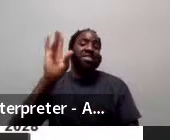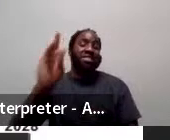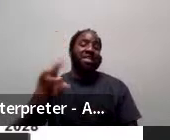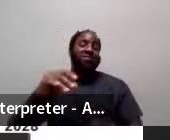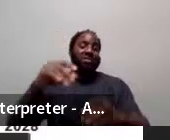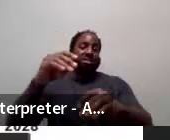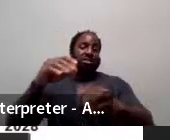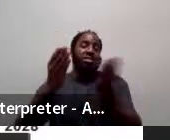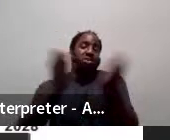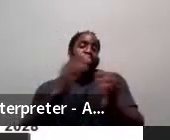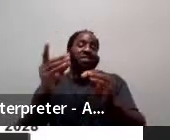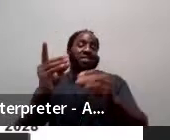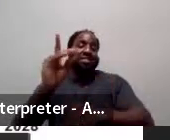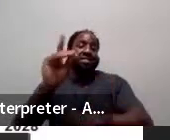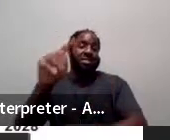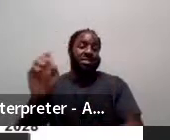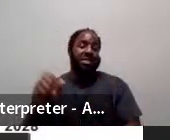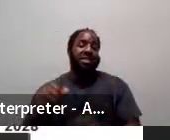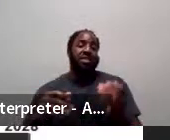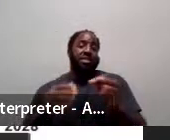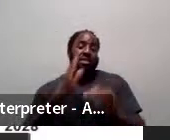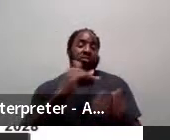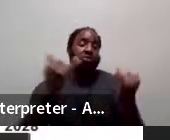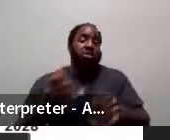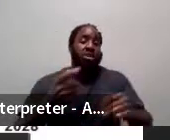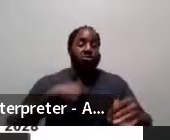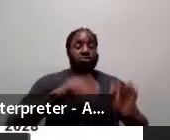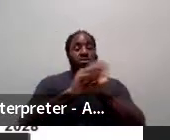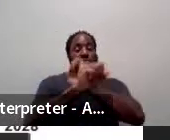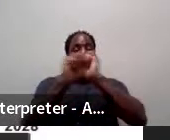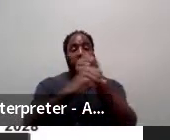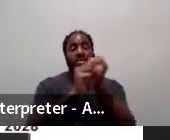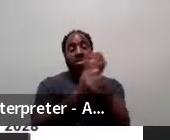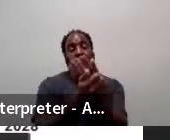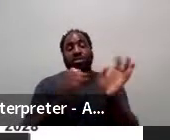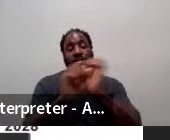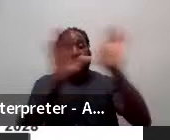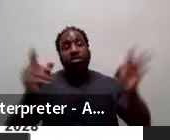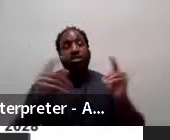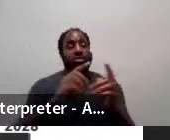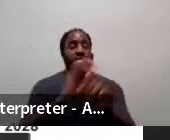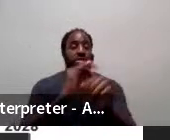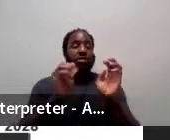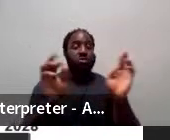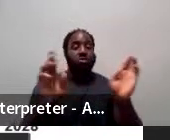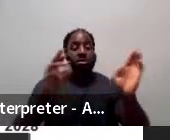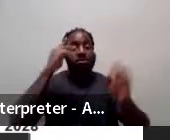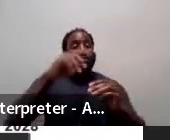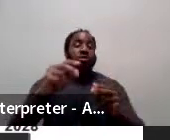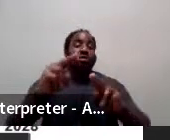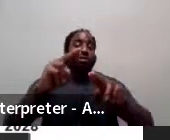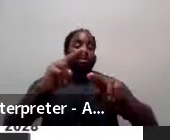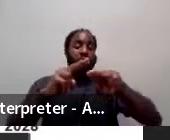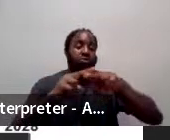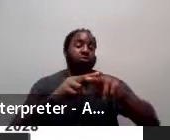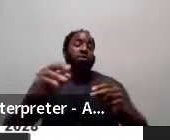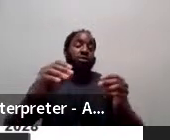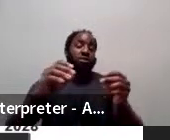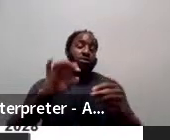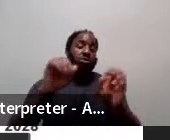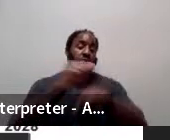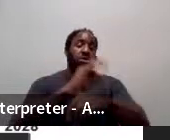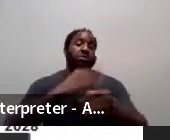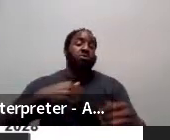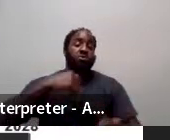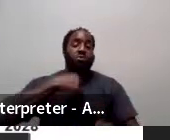So a lot of the work right now is that clearing and grubbing to get things ready for the station work and the track work. We have started some bridge